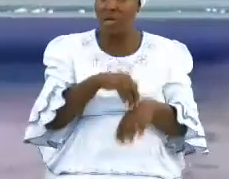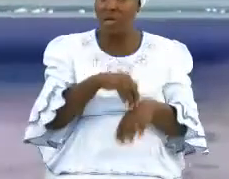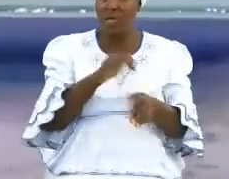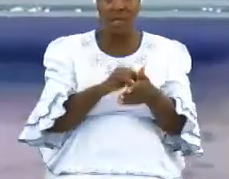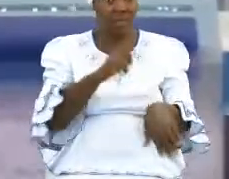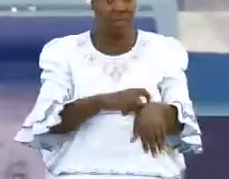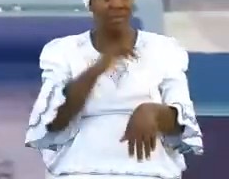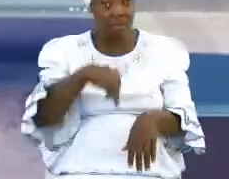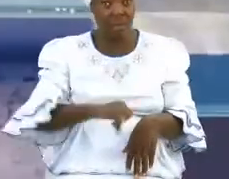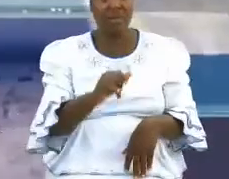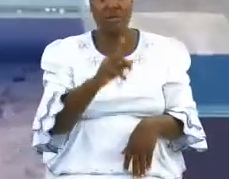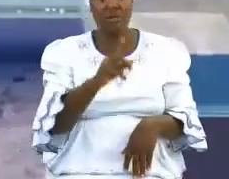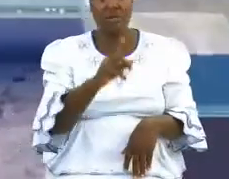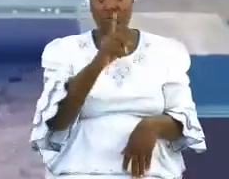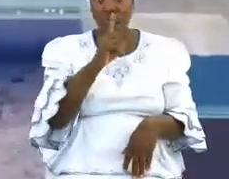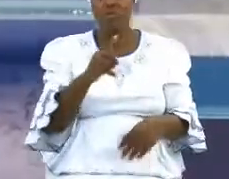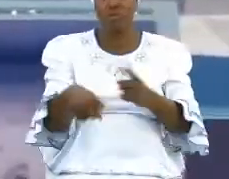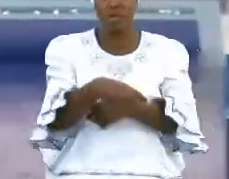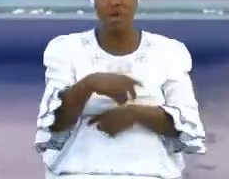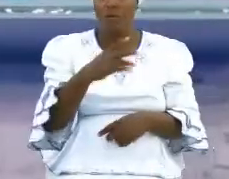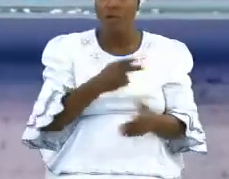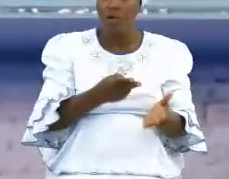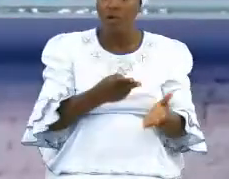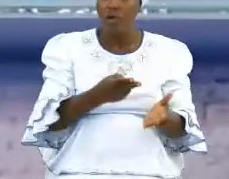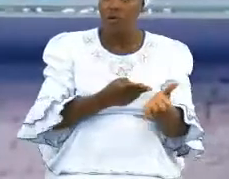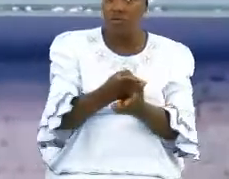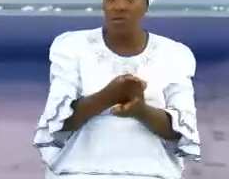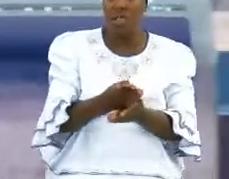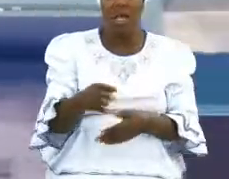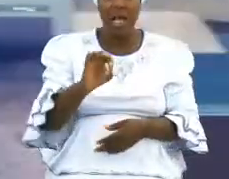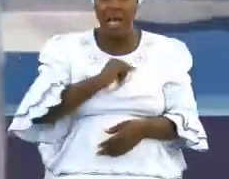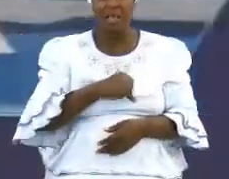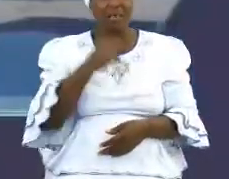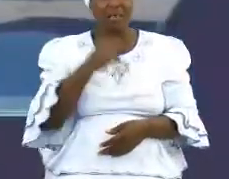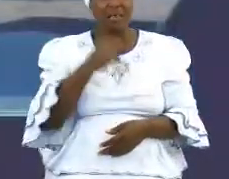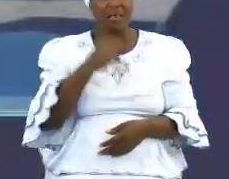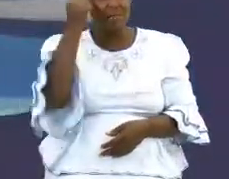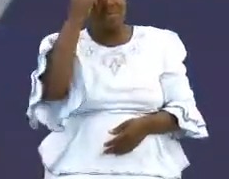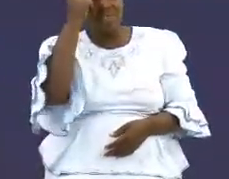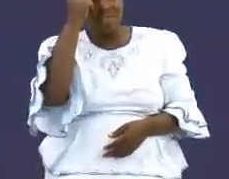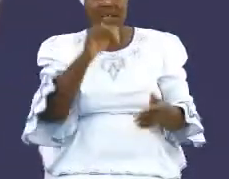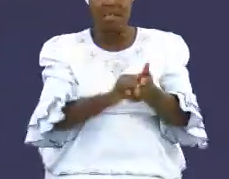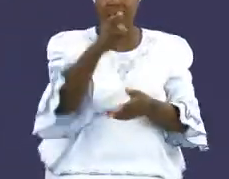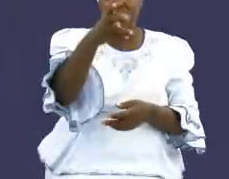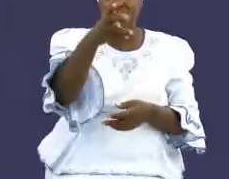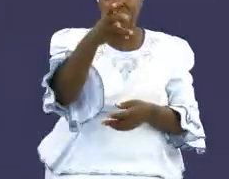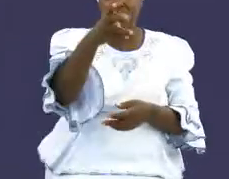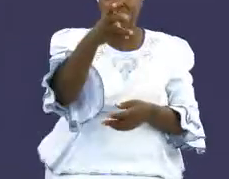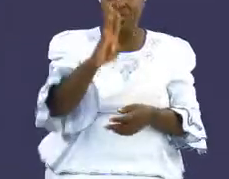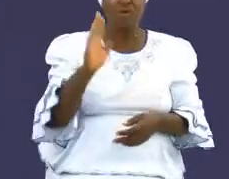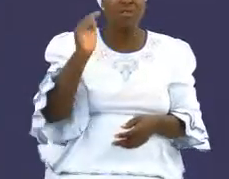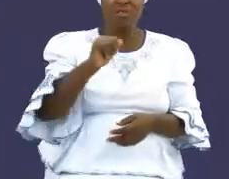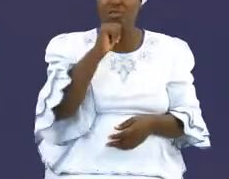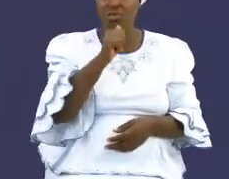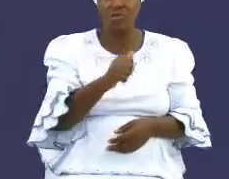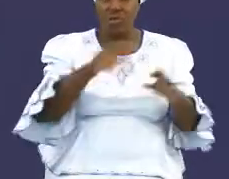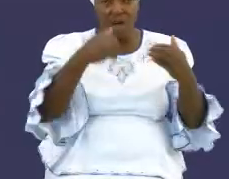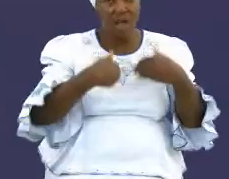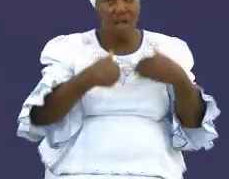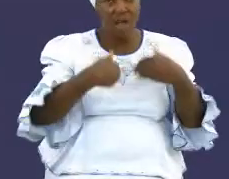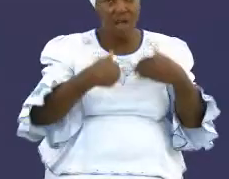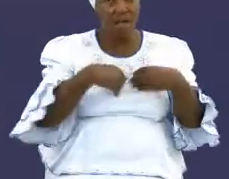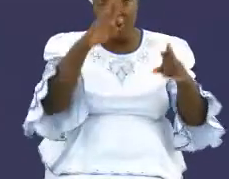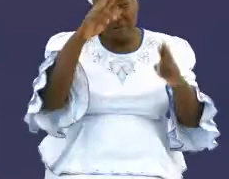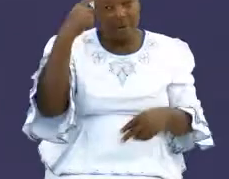today. Of a truth, I perceive that God is no respecter of